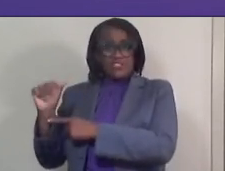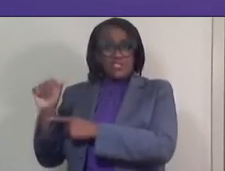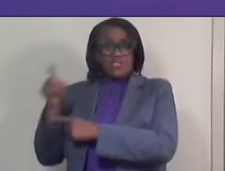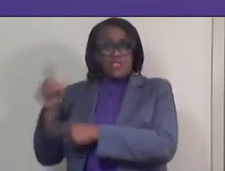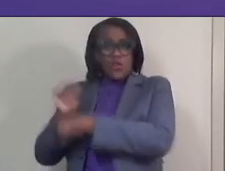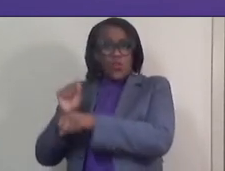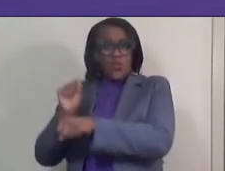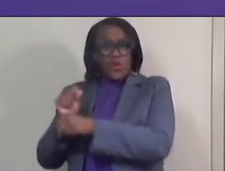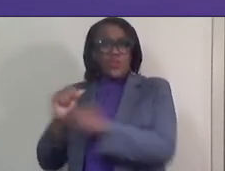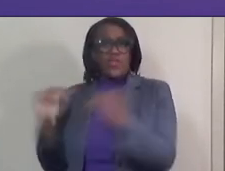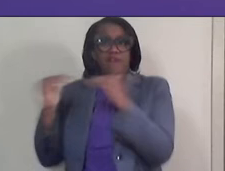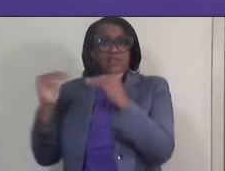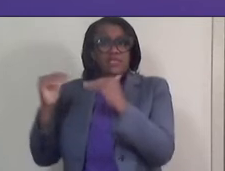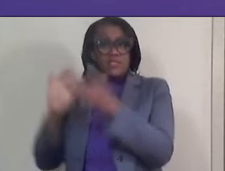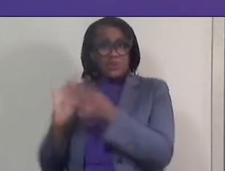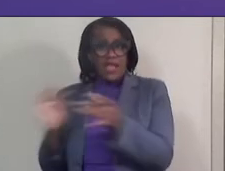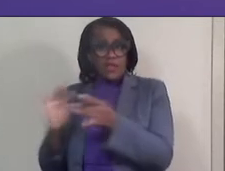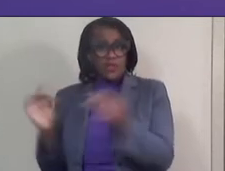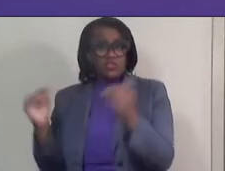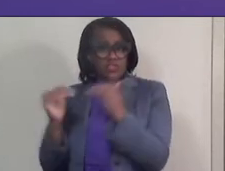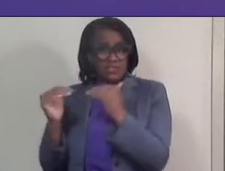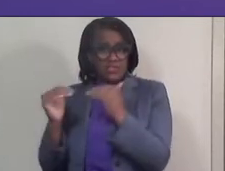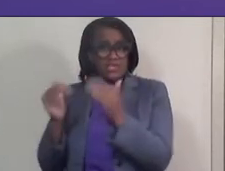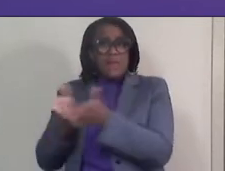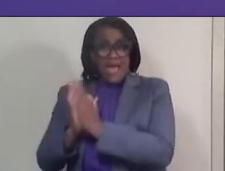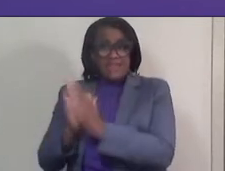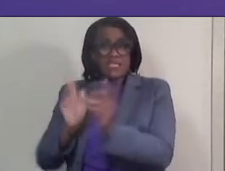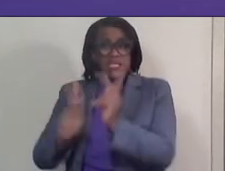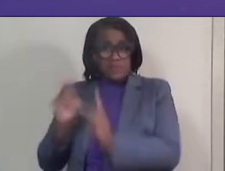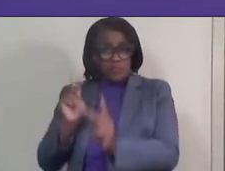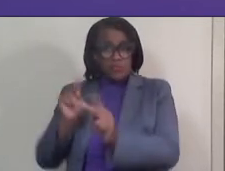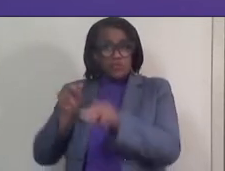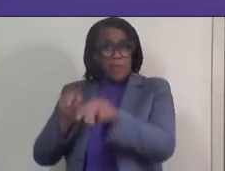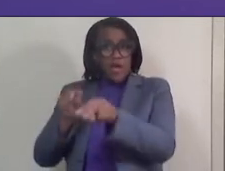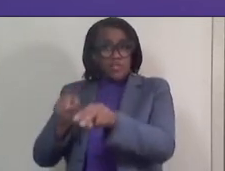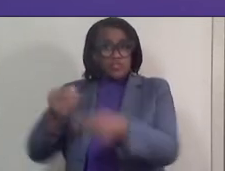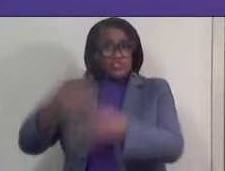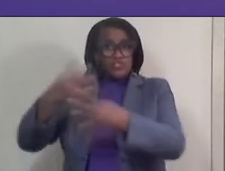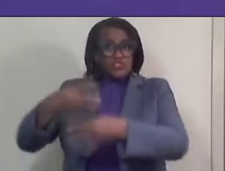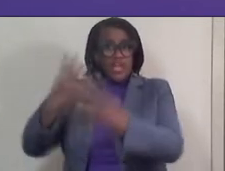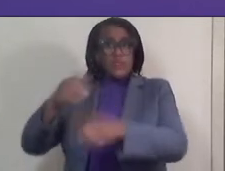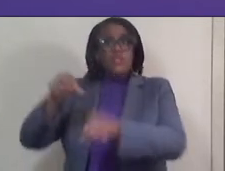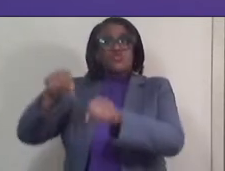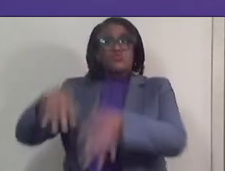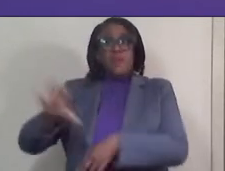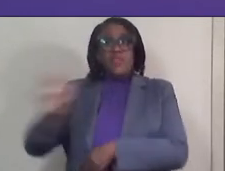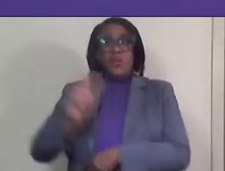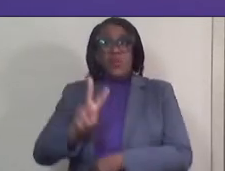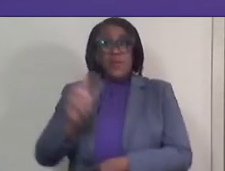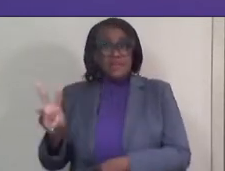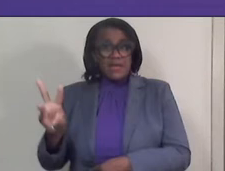advocacy. And I'll ask the folks monitoring the chats tonight to drop in their website,